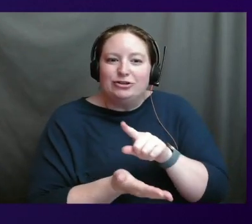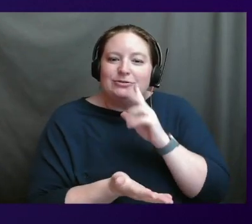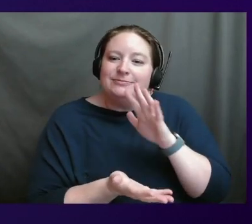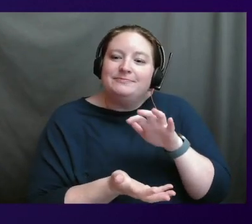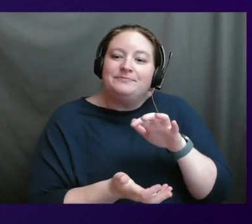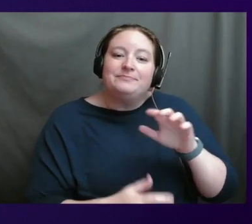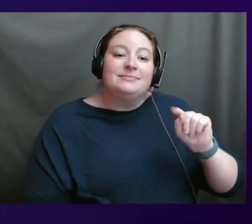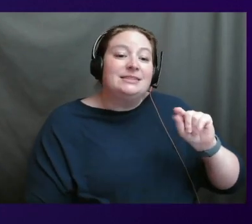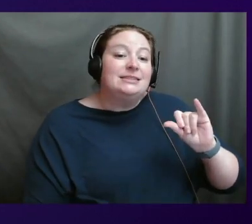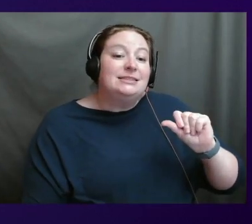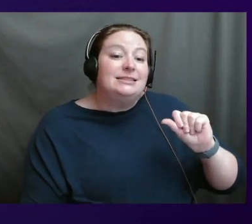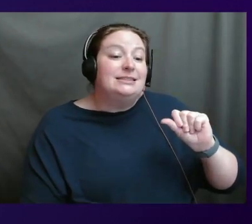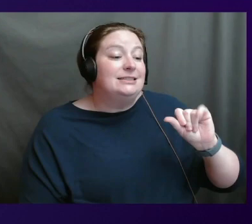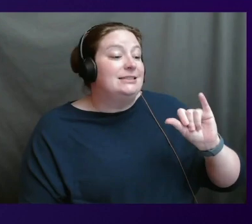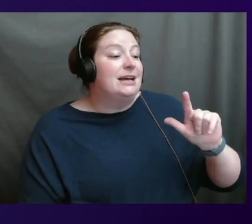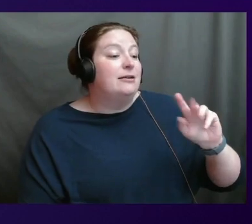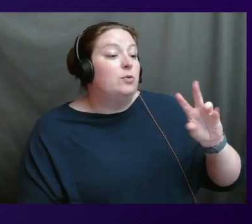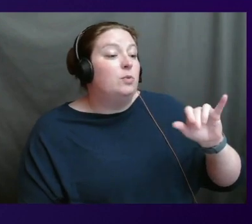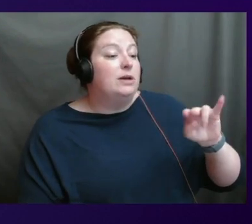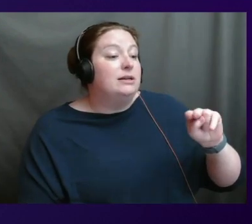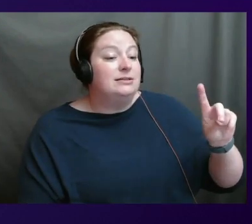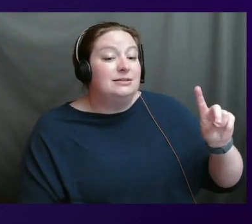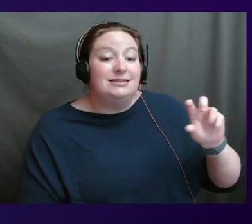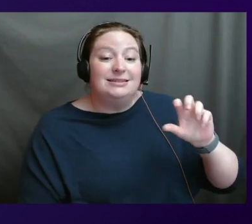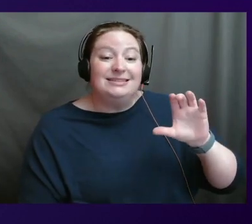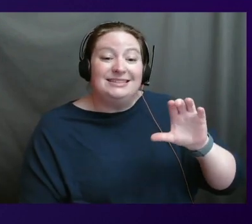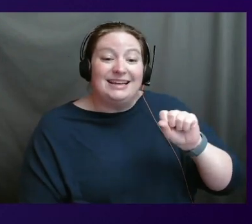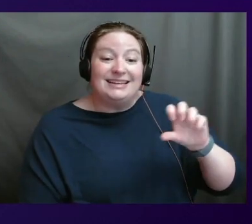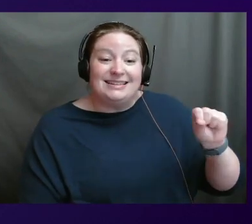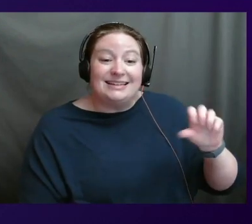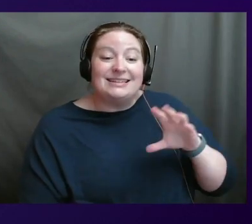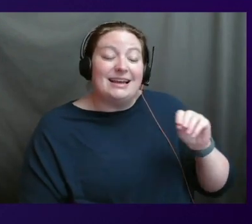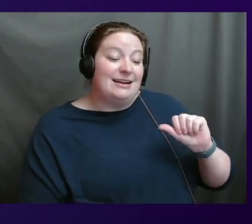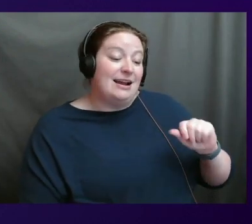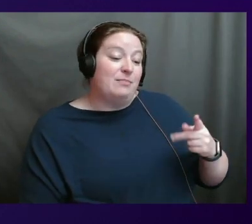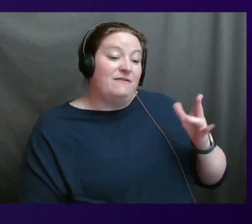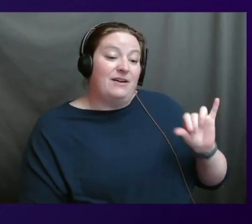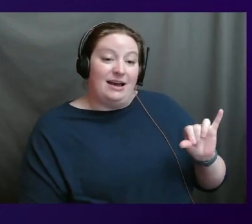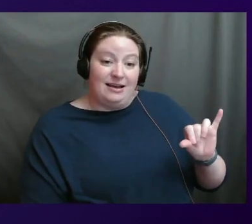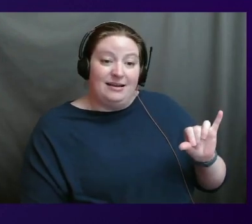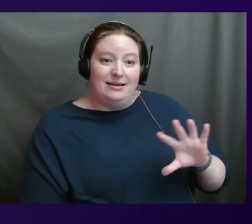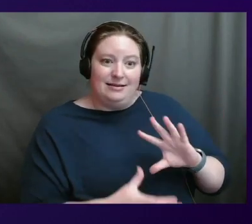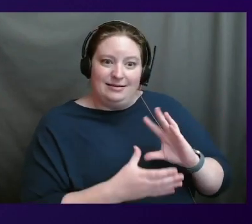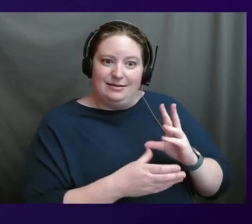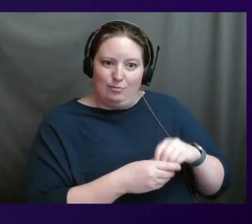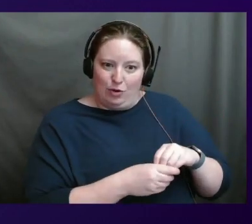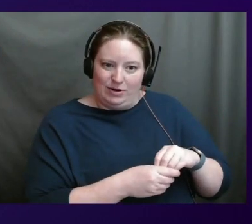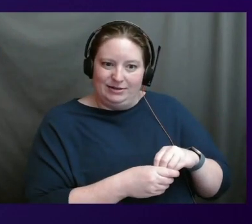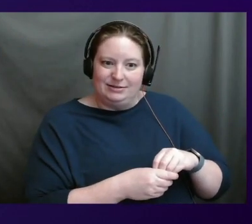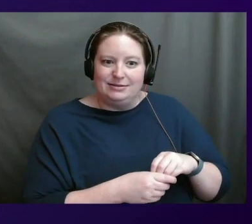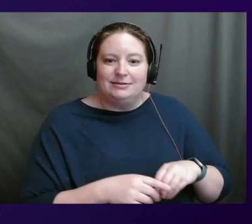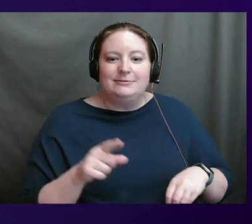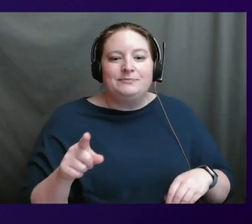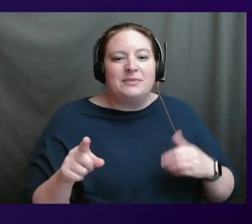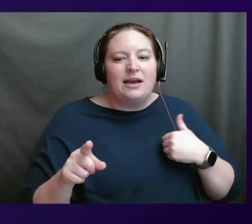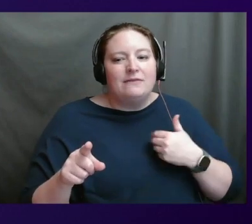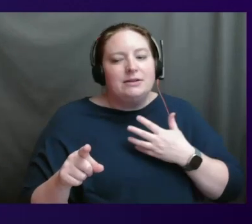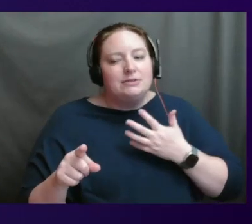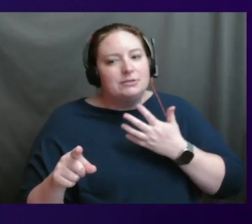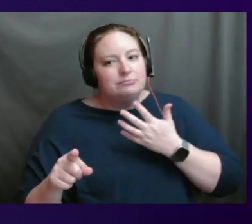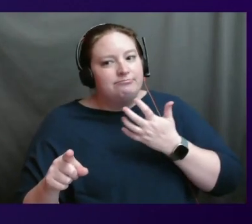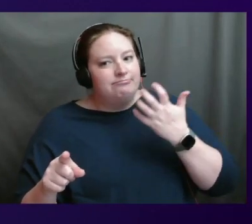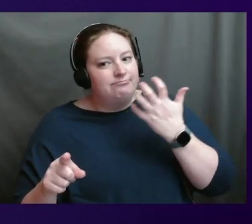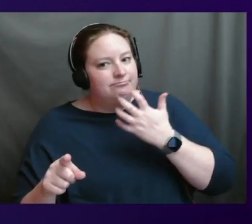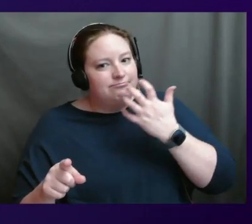Tailwind CSS and the beauty of Amplify UI components. Stitching those together, I can get this really rich experience where